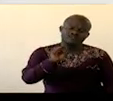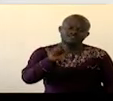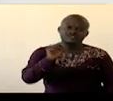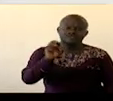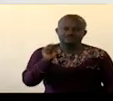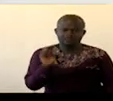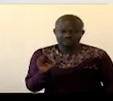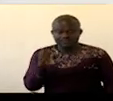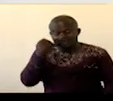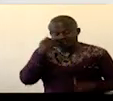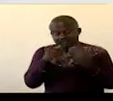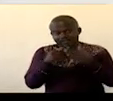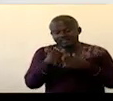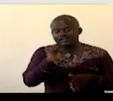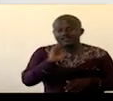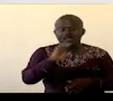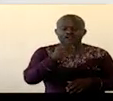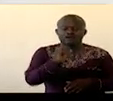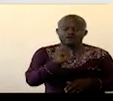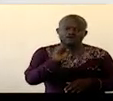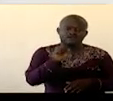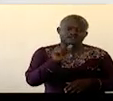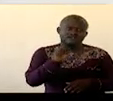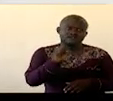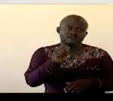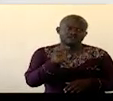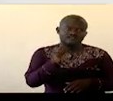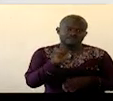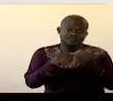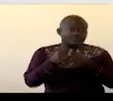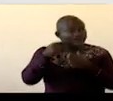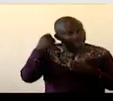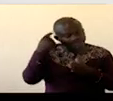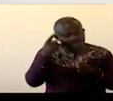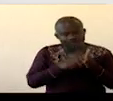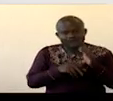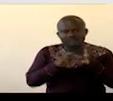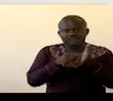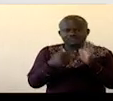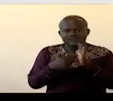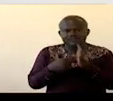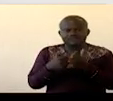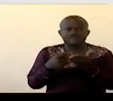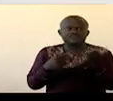about ecosystem, do you understand what it means?